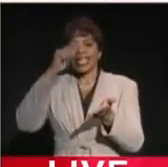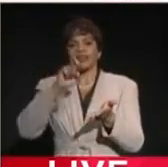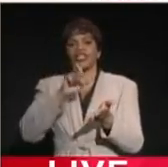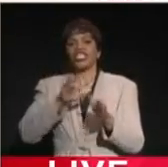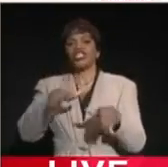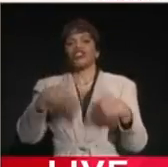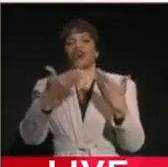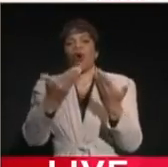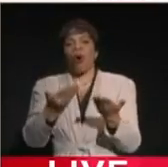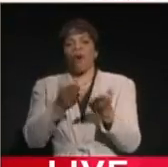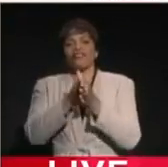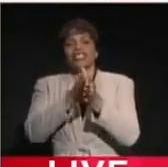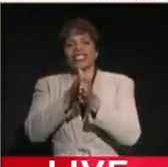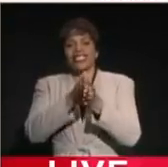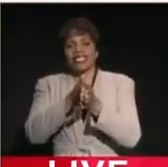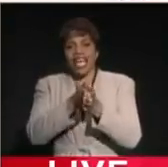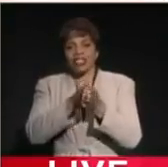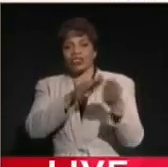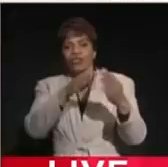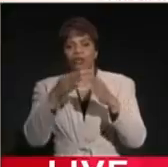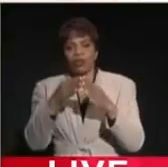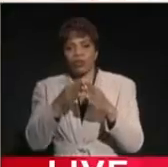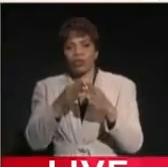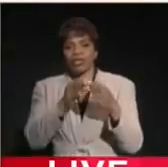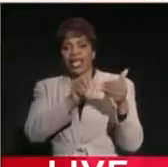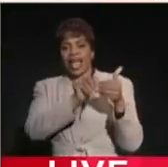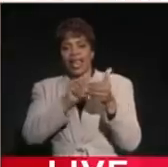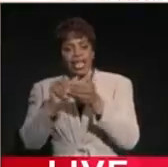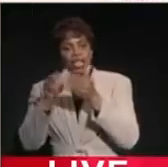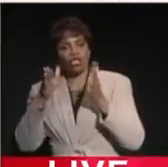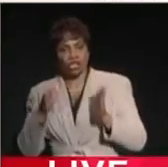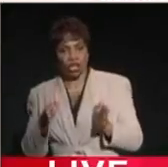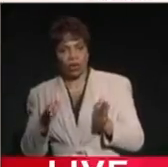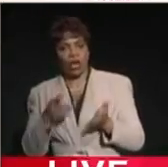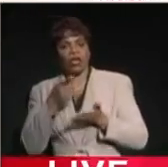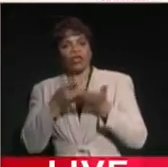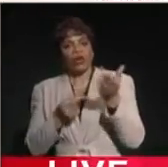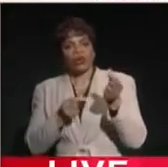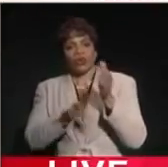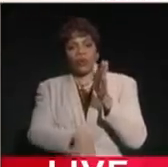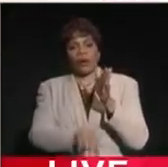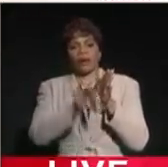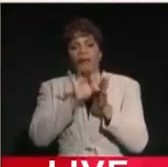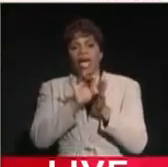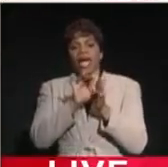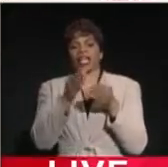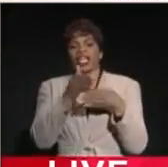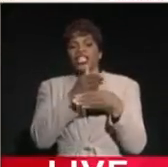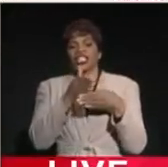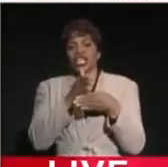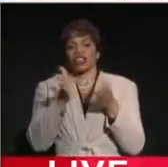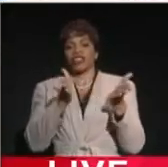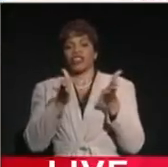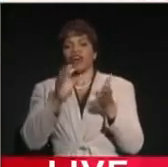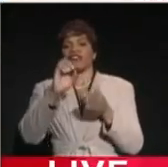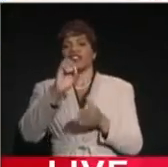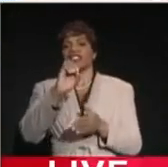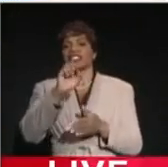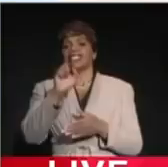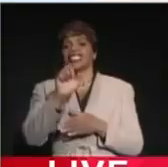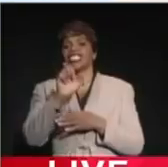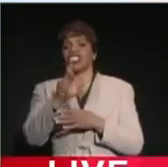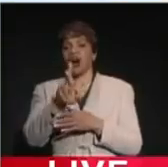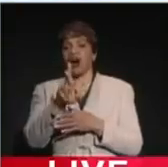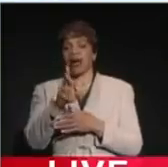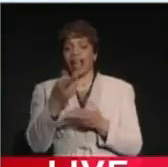communities and leadership to get that done. So we'll appoint a shared services czar, we'll put real resources behind it, and we'll be